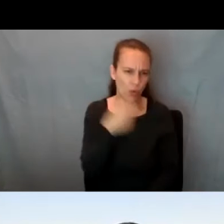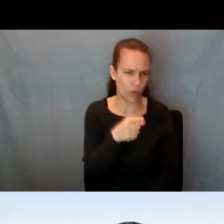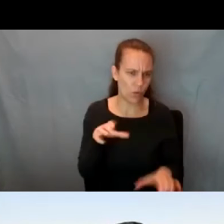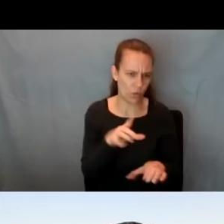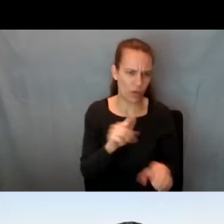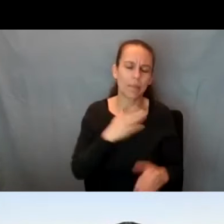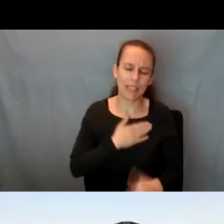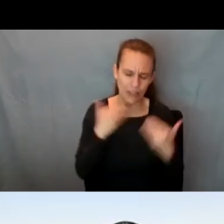ahead.